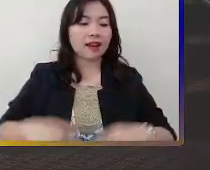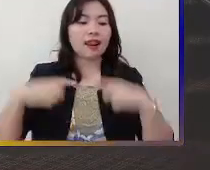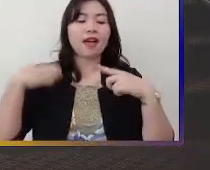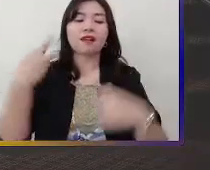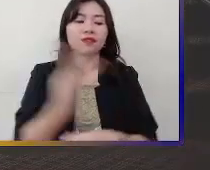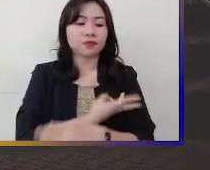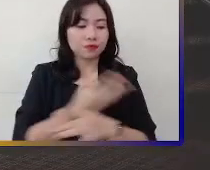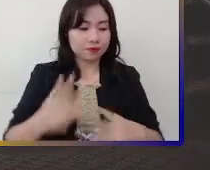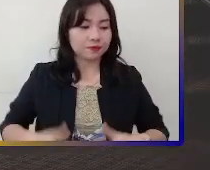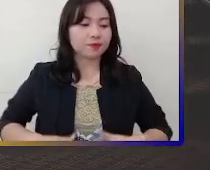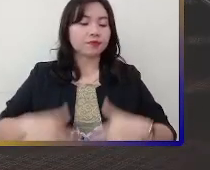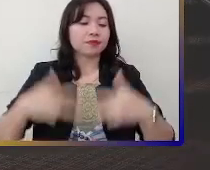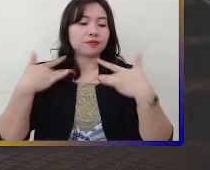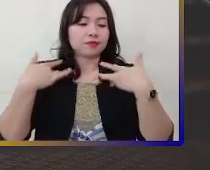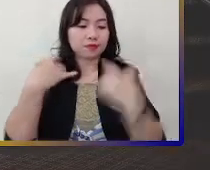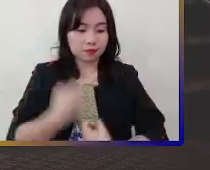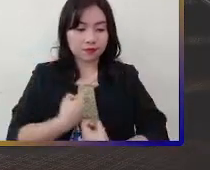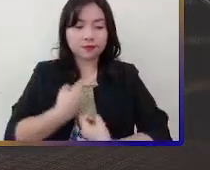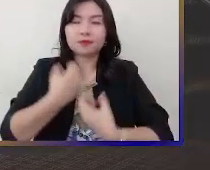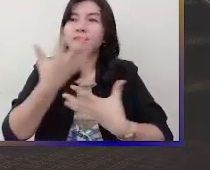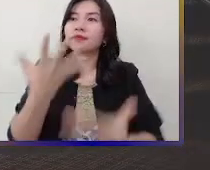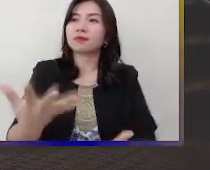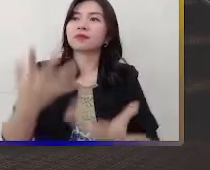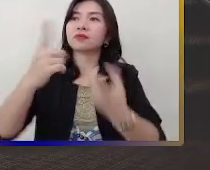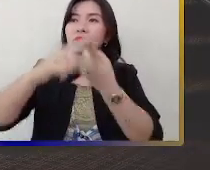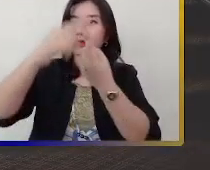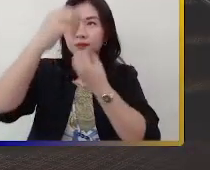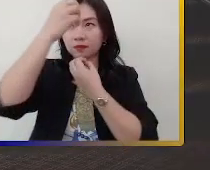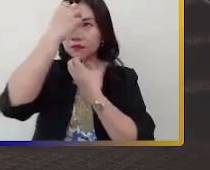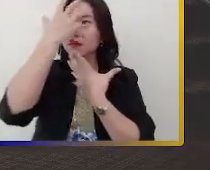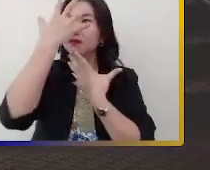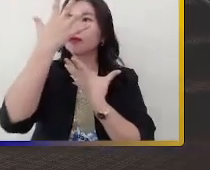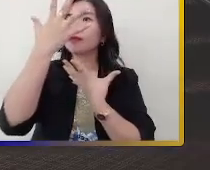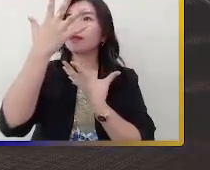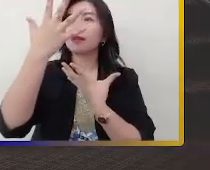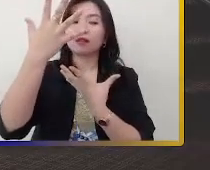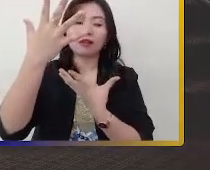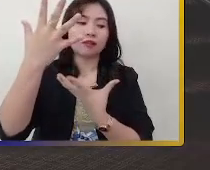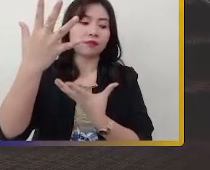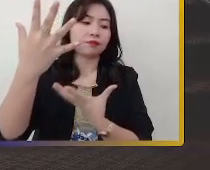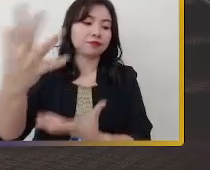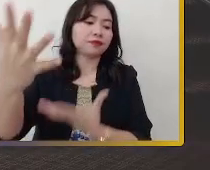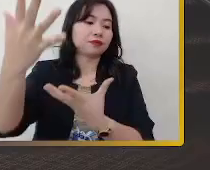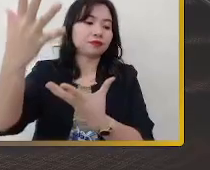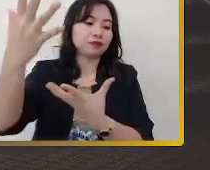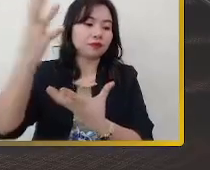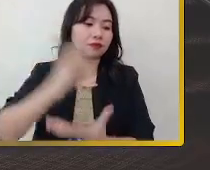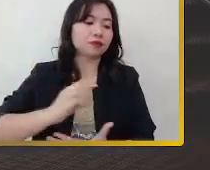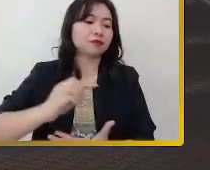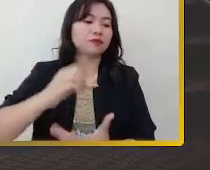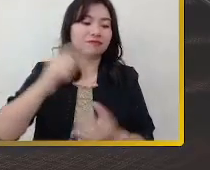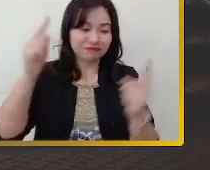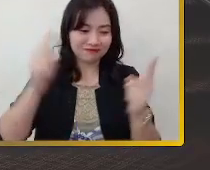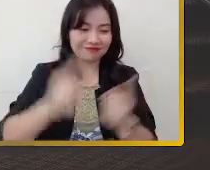believe, and the lives we live inspire them to obey.